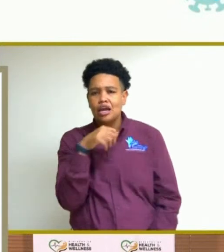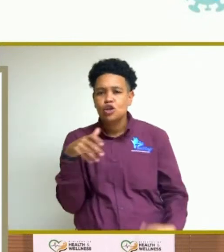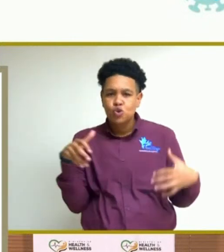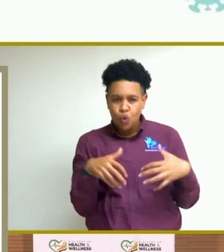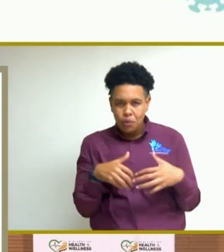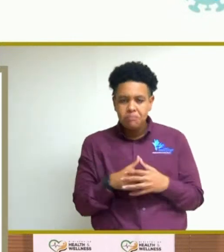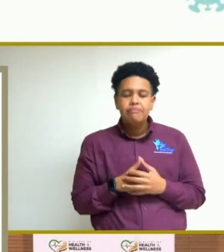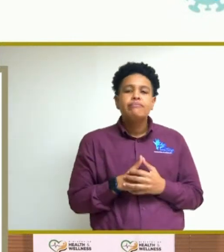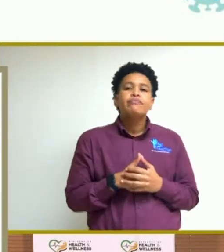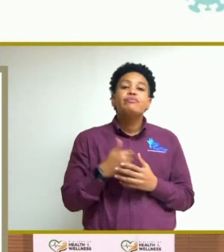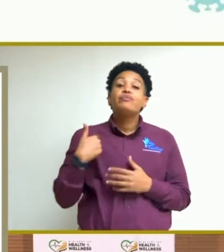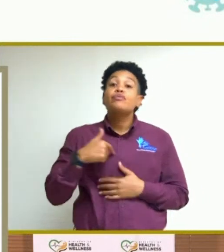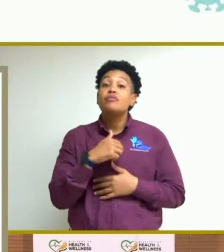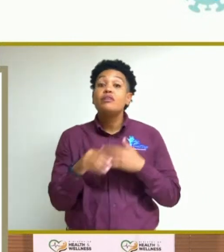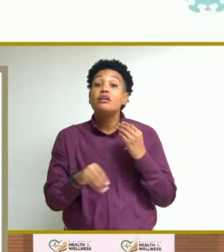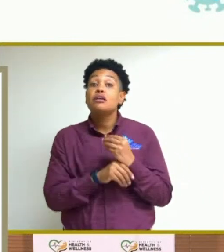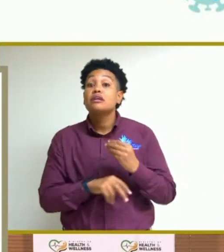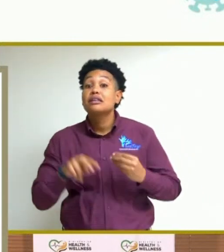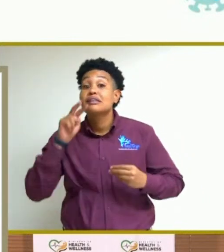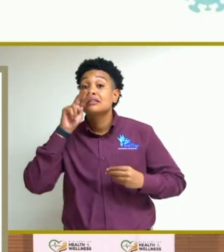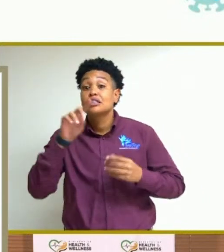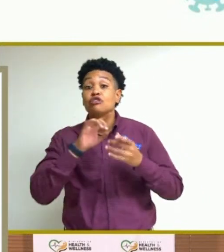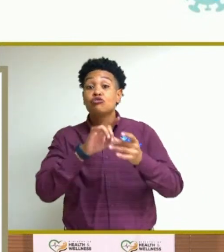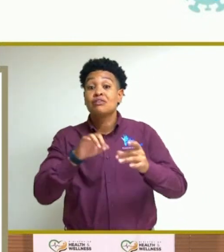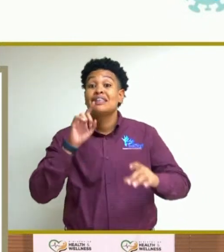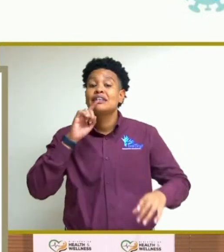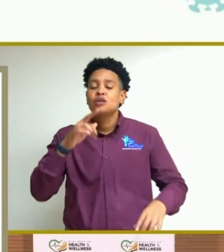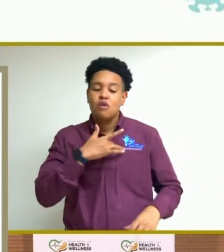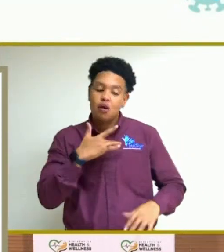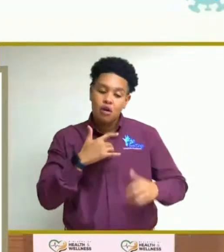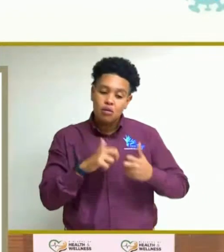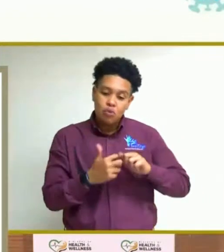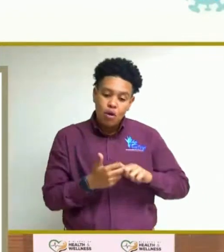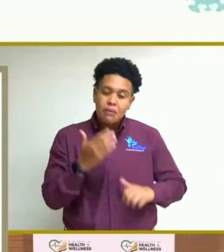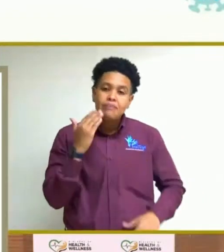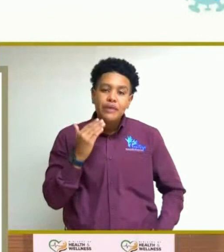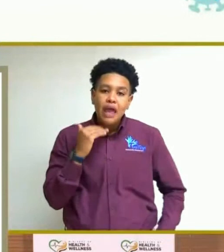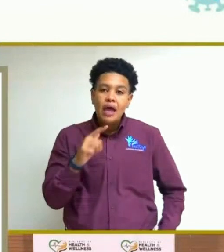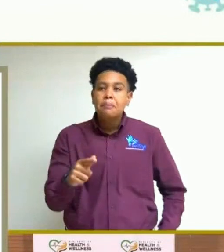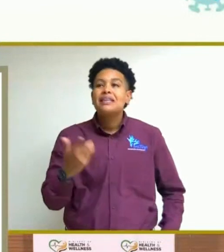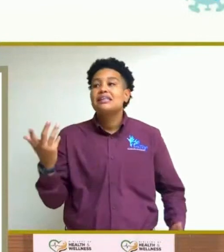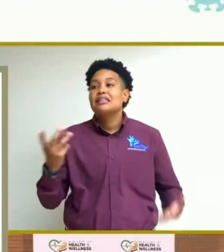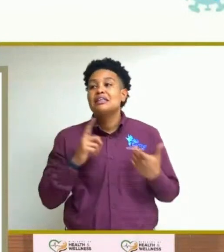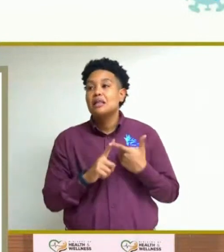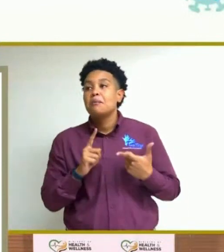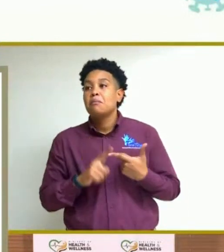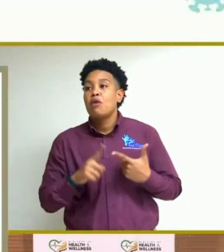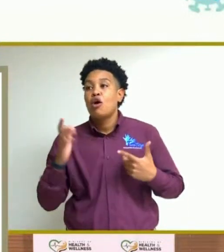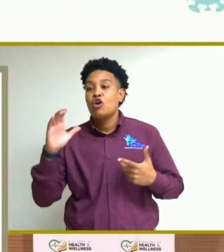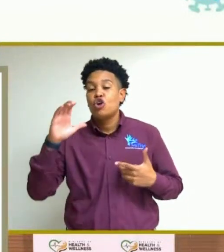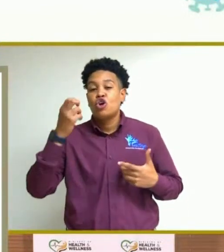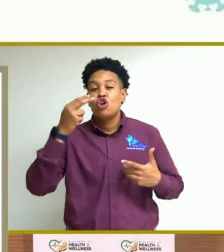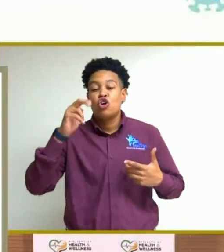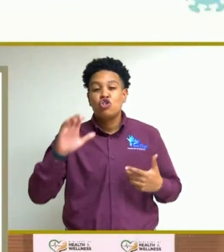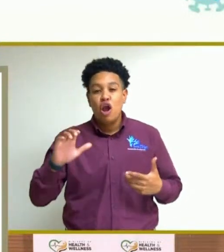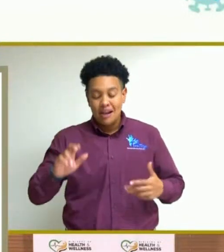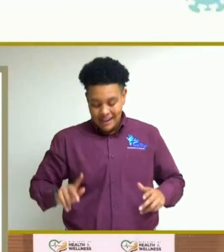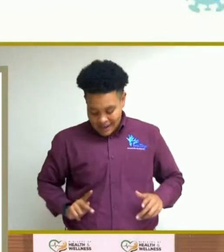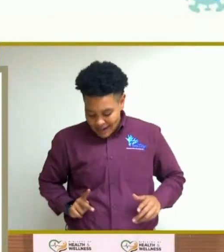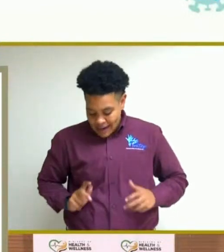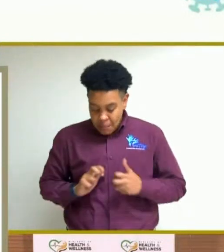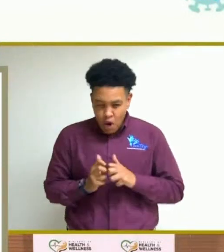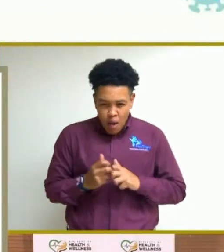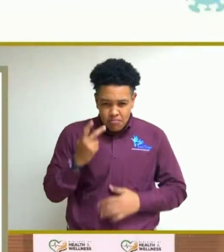groups. We also see that in terms of cardiovascular disease, diabetes mellitus, and chronic renal disease, that we are